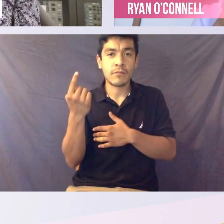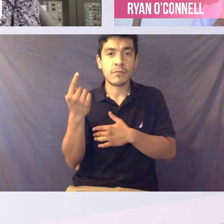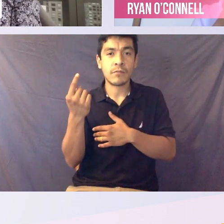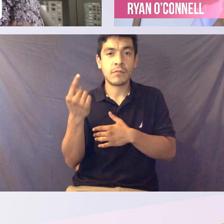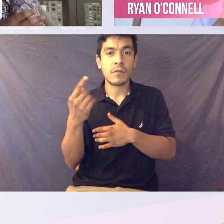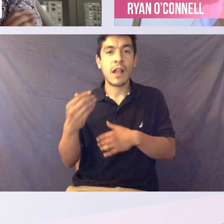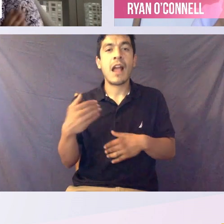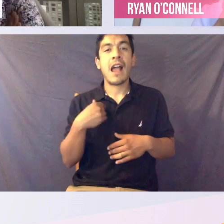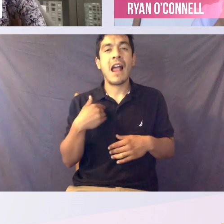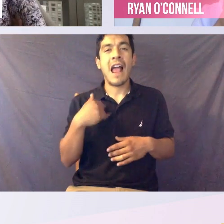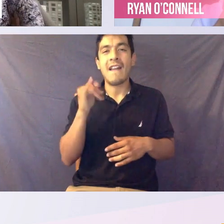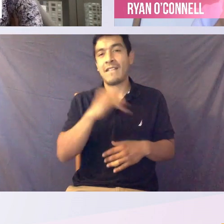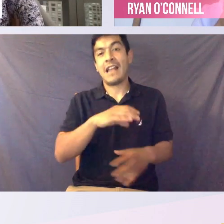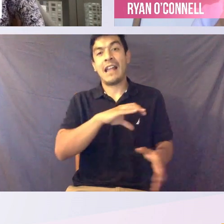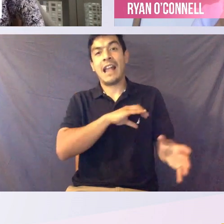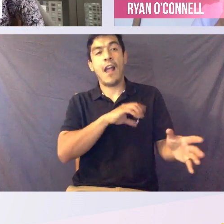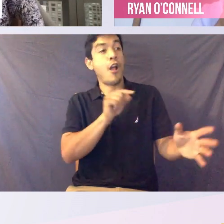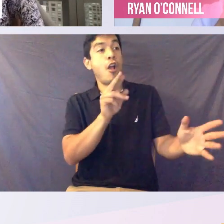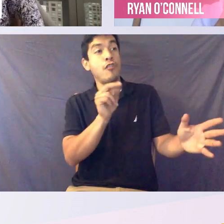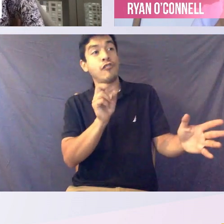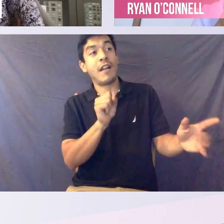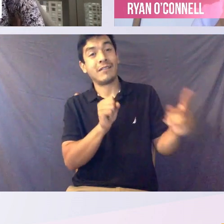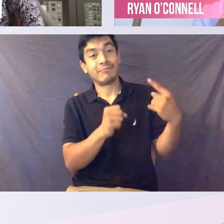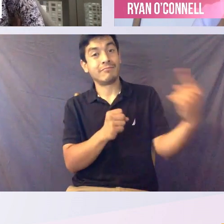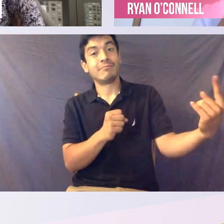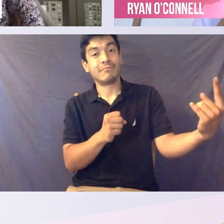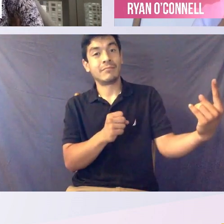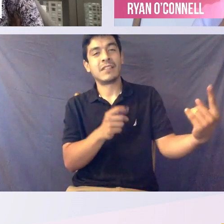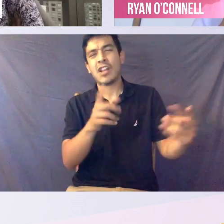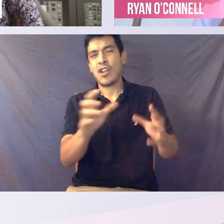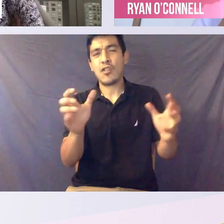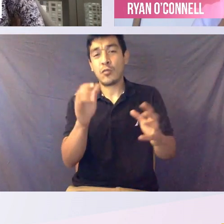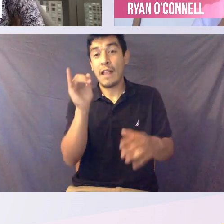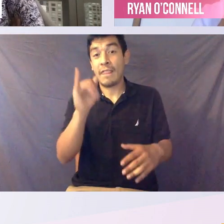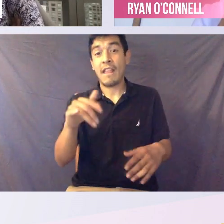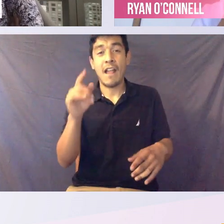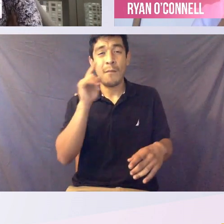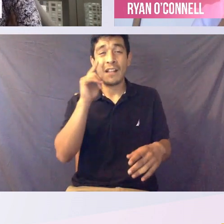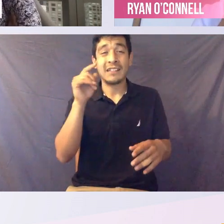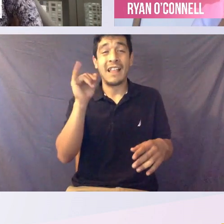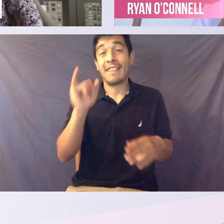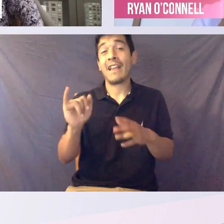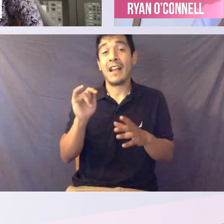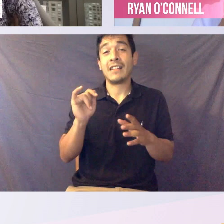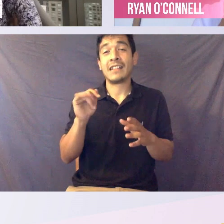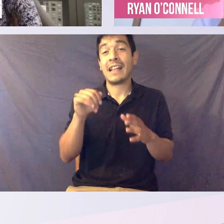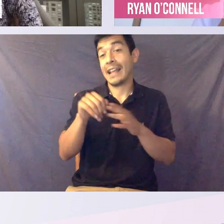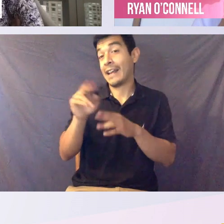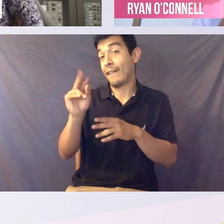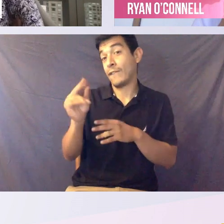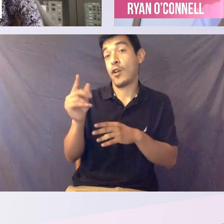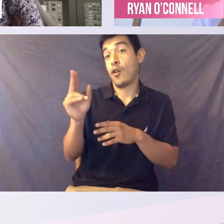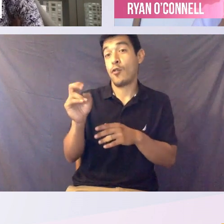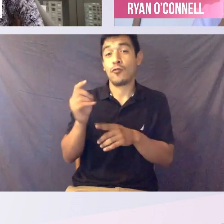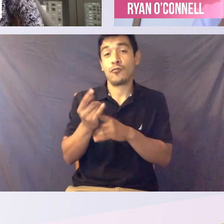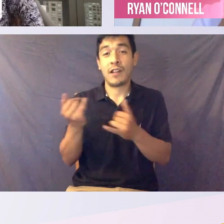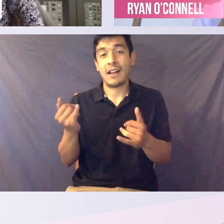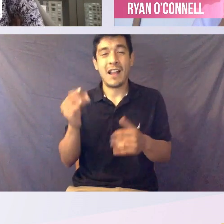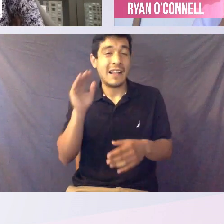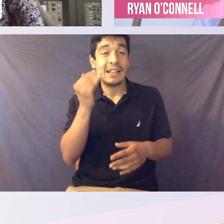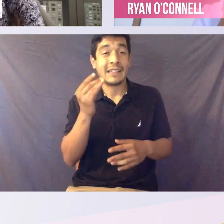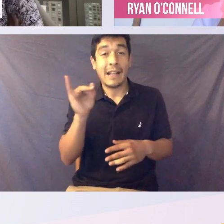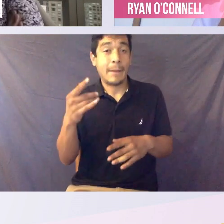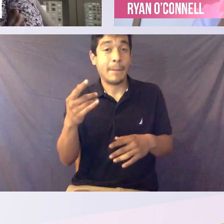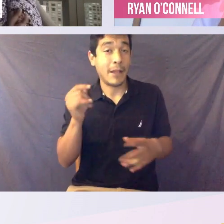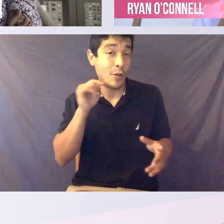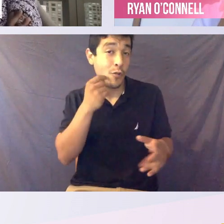that character trans. But it's like, are you just doing it because it's in vogue? Because it seems like hip and cool to do? Or,